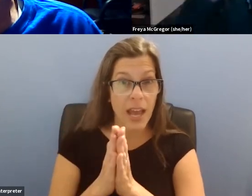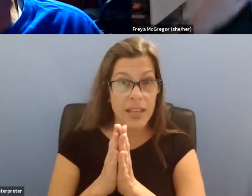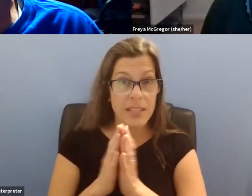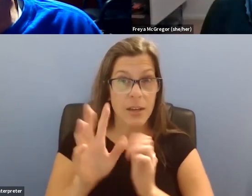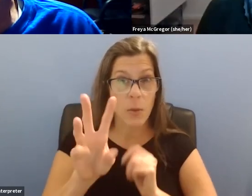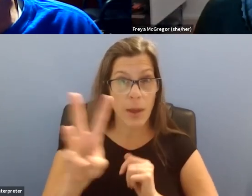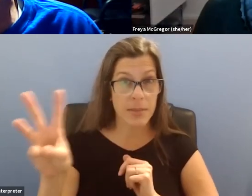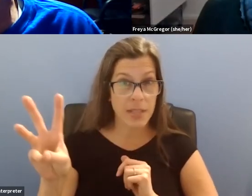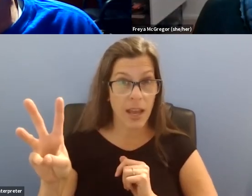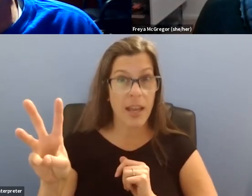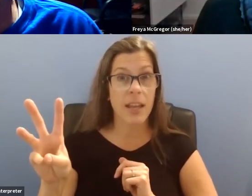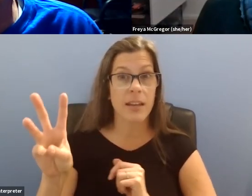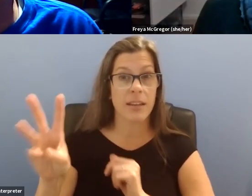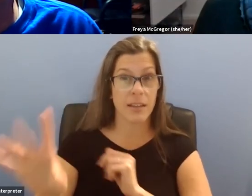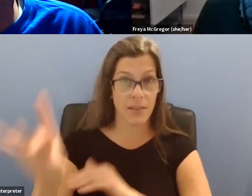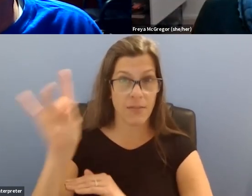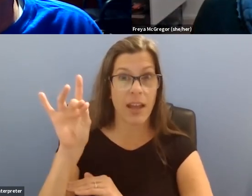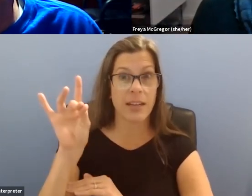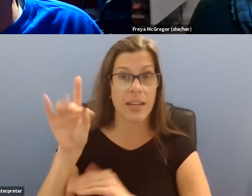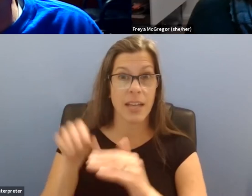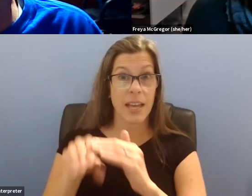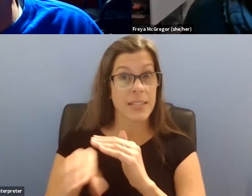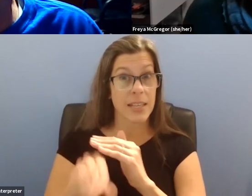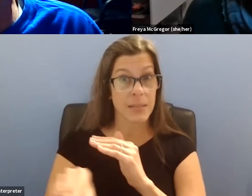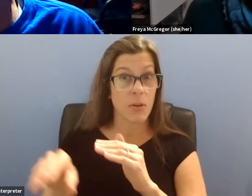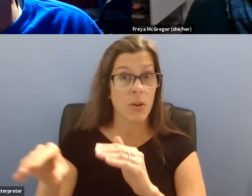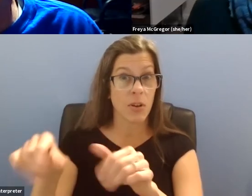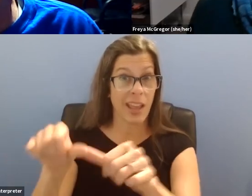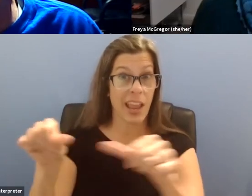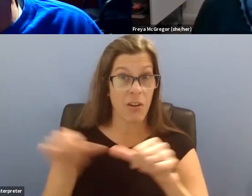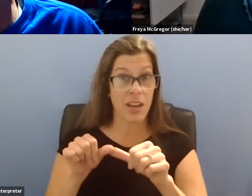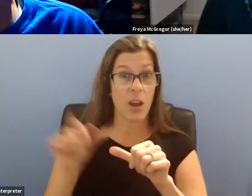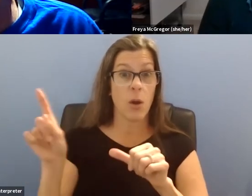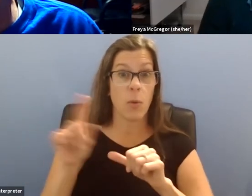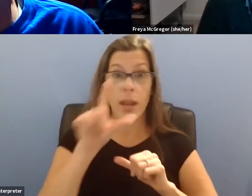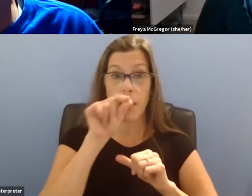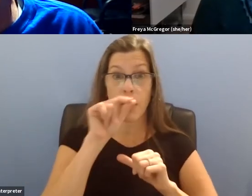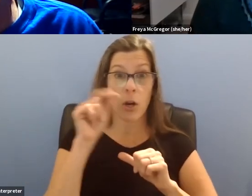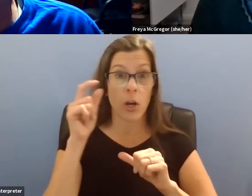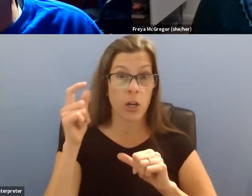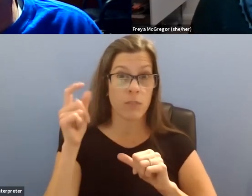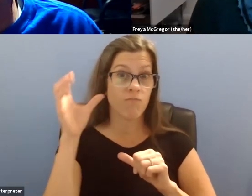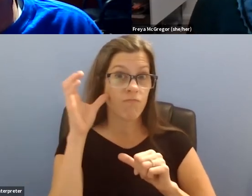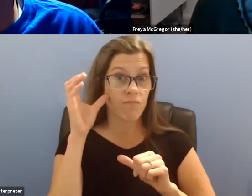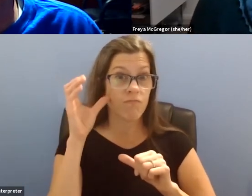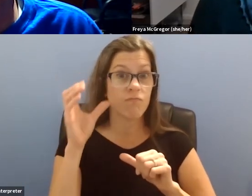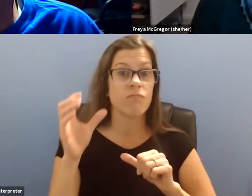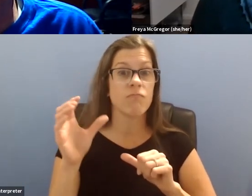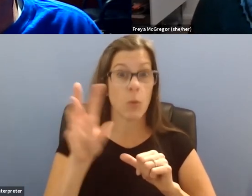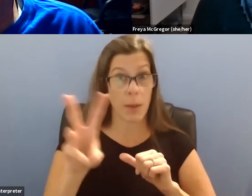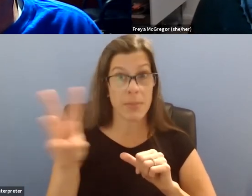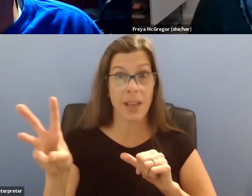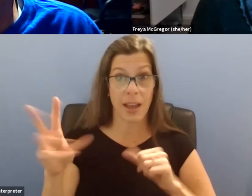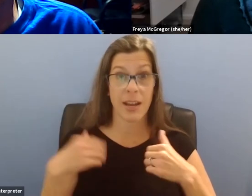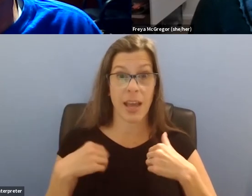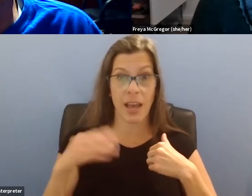um, locations to go birding in on our website. There's a thing called the bird ability map. Now, unfortunately the map